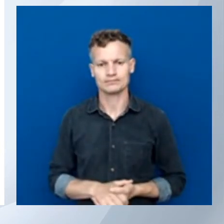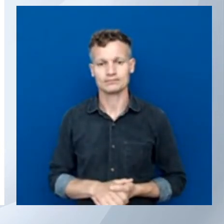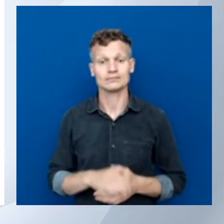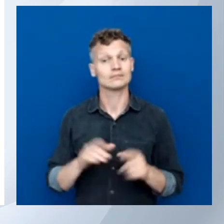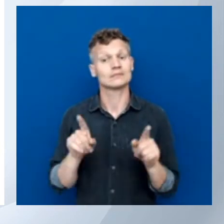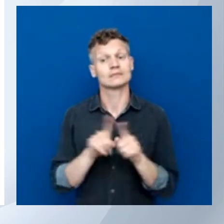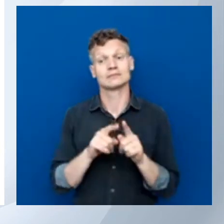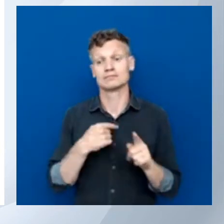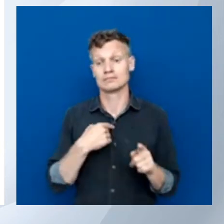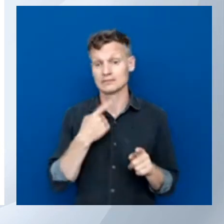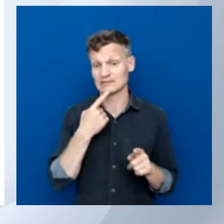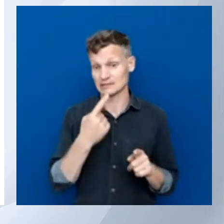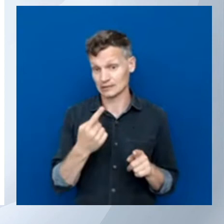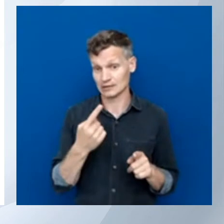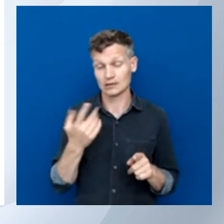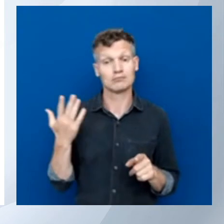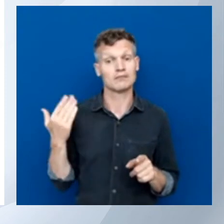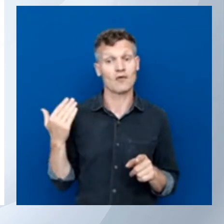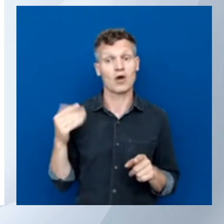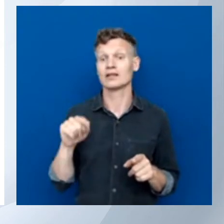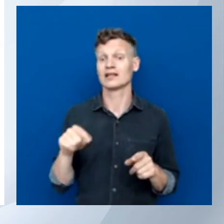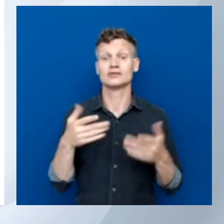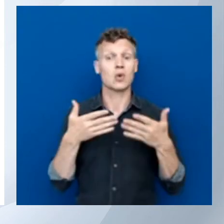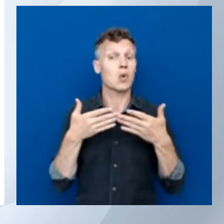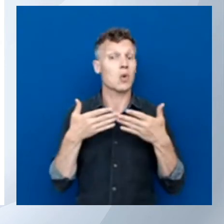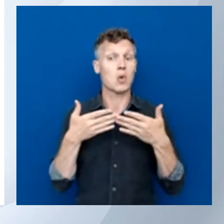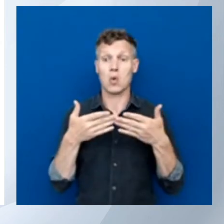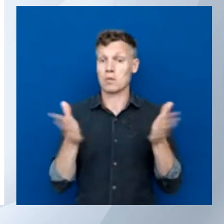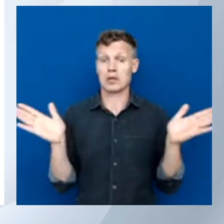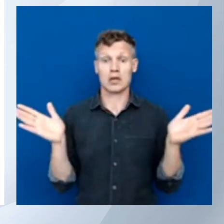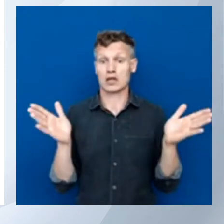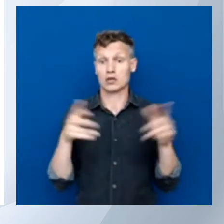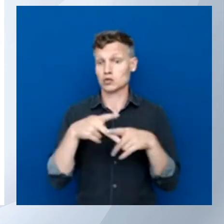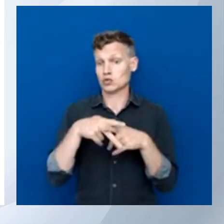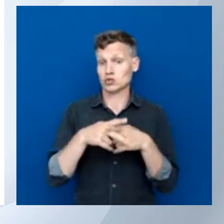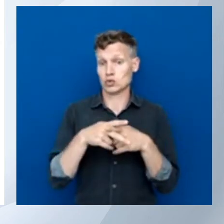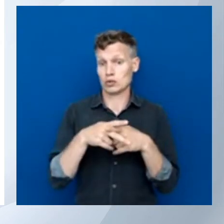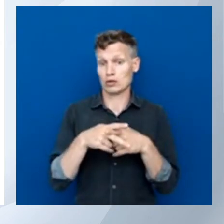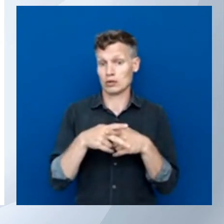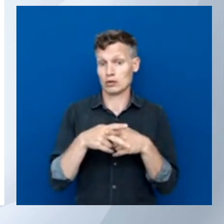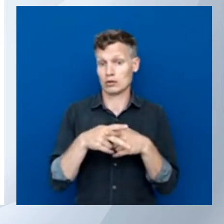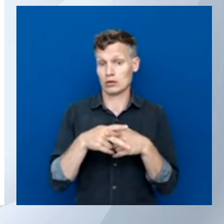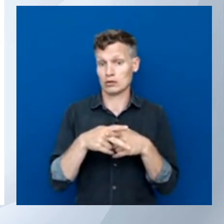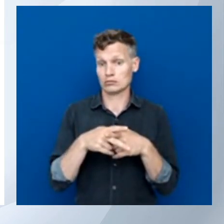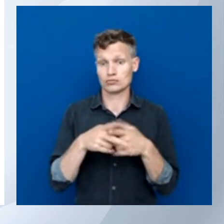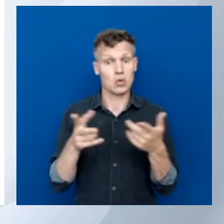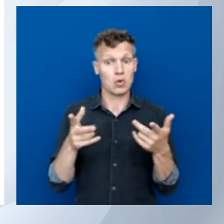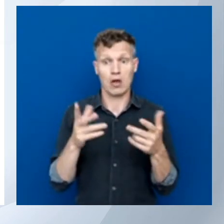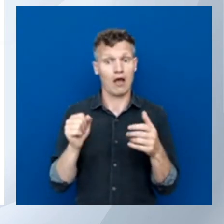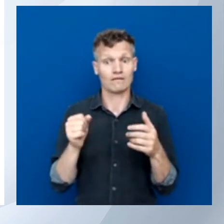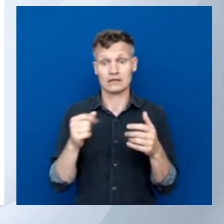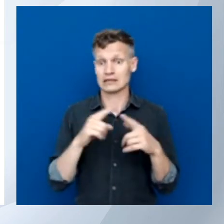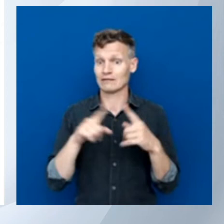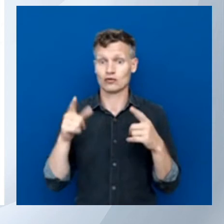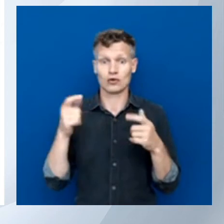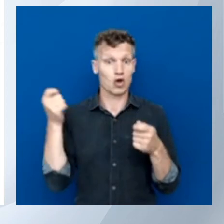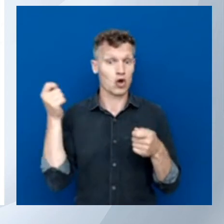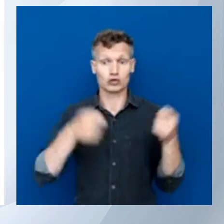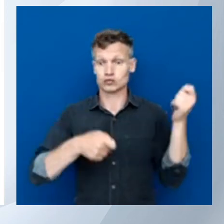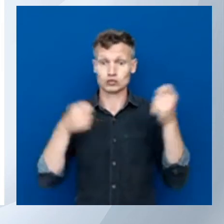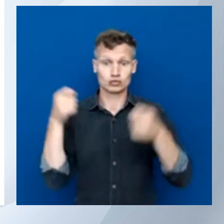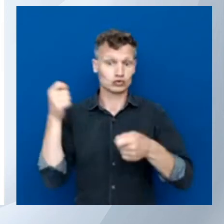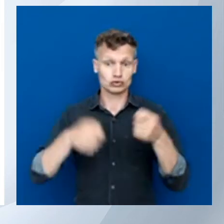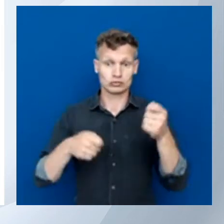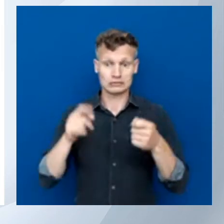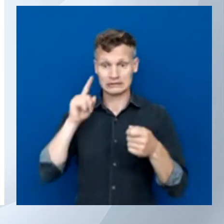session earlier, this is an open source toolkit. So we welcome contributions. You can find the link here for the GitHub